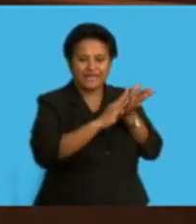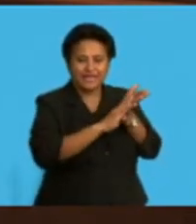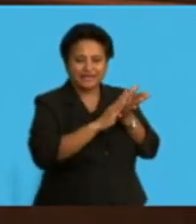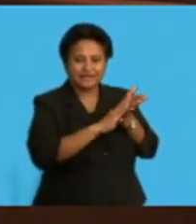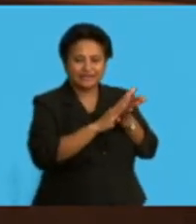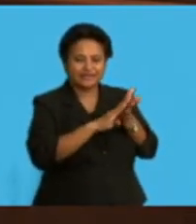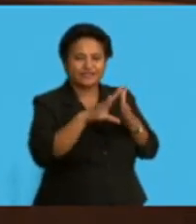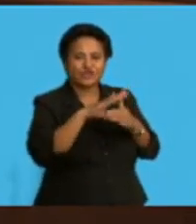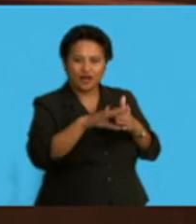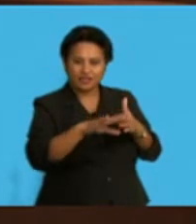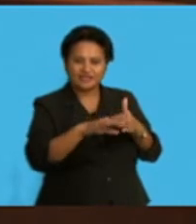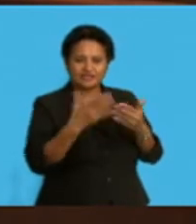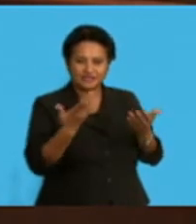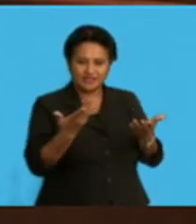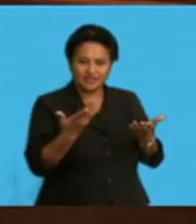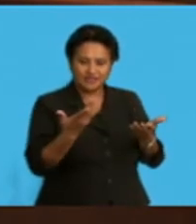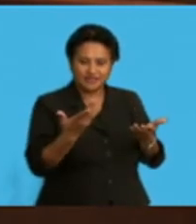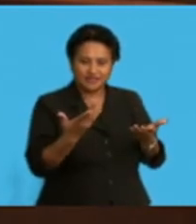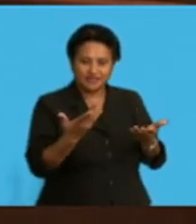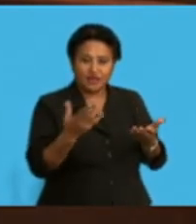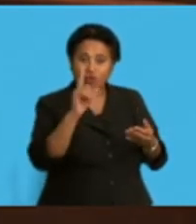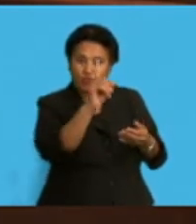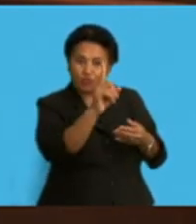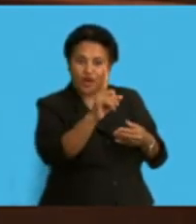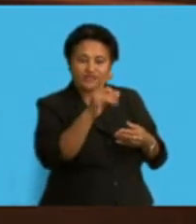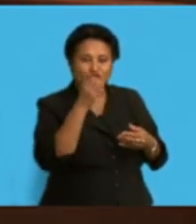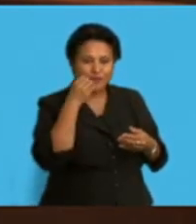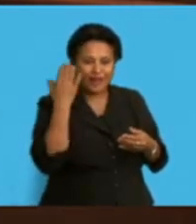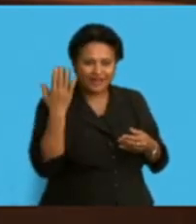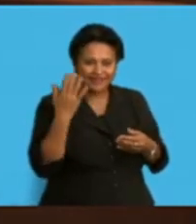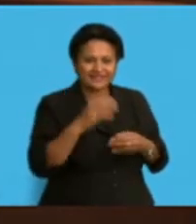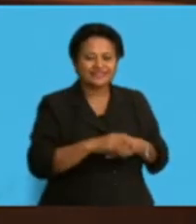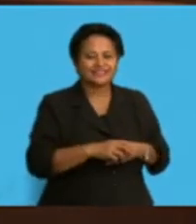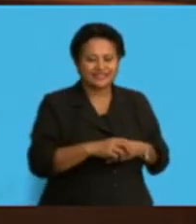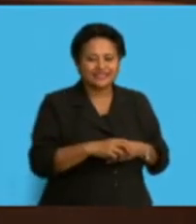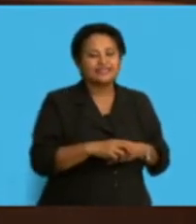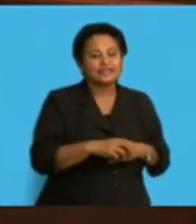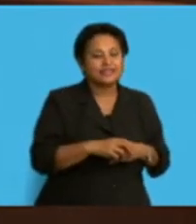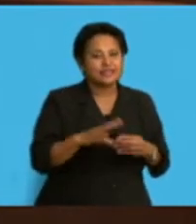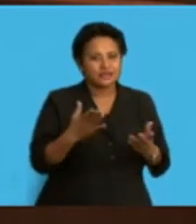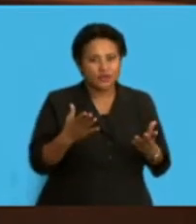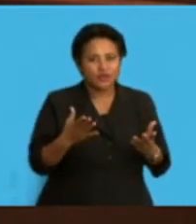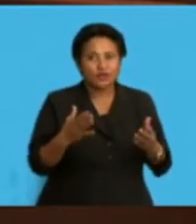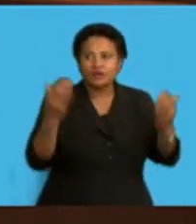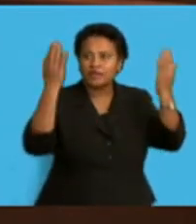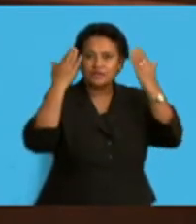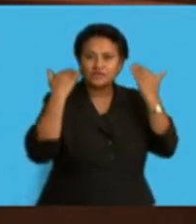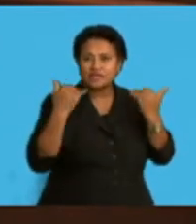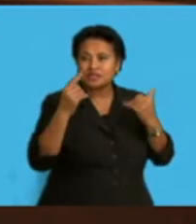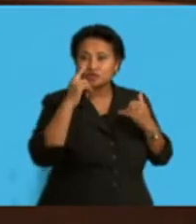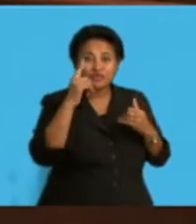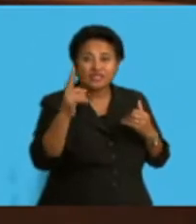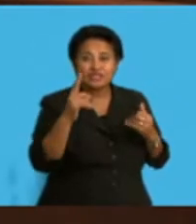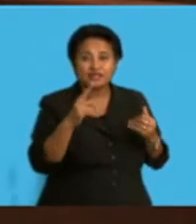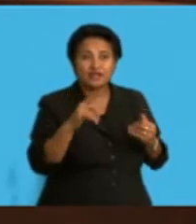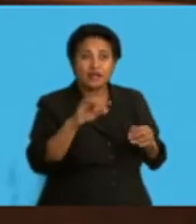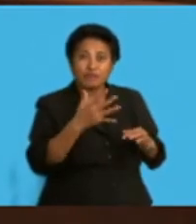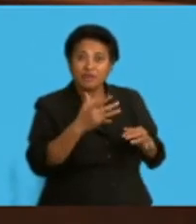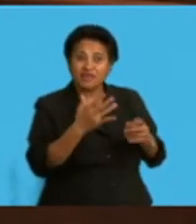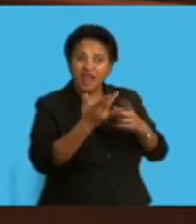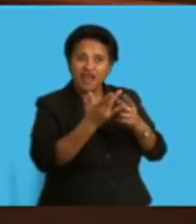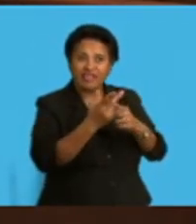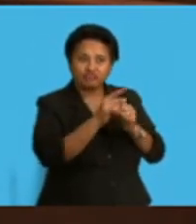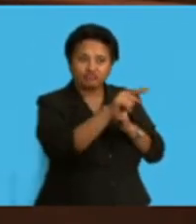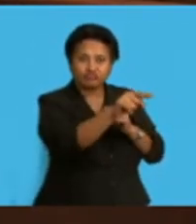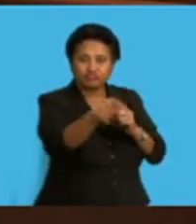$53 million, Madam Speaker, just from one supermarket chain. Madam Speaker, imagine how many more there are out there that we can prosecute.